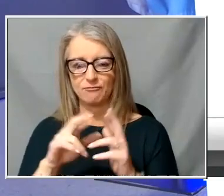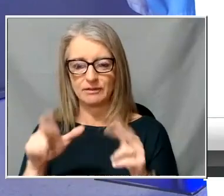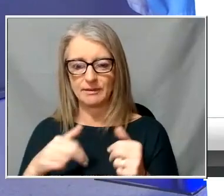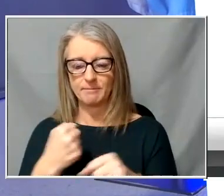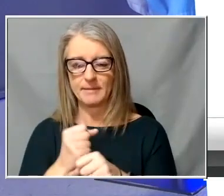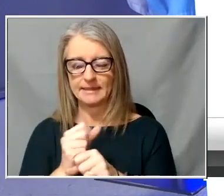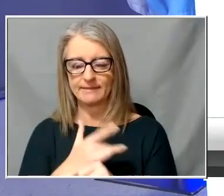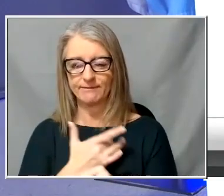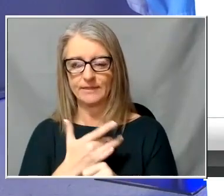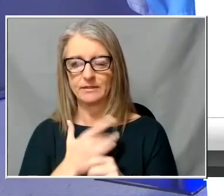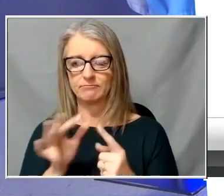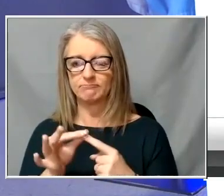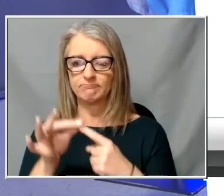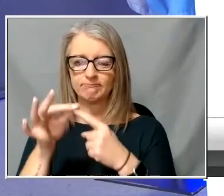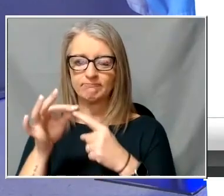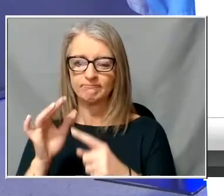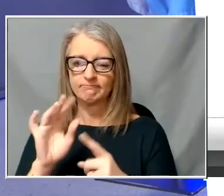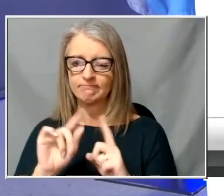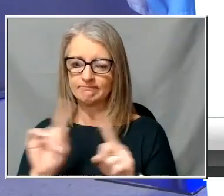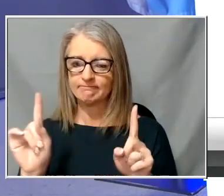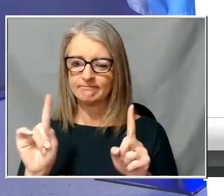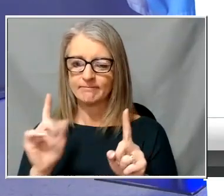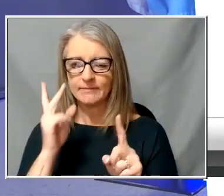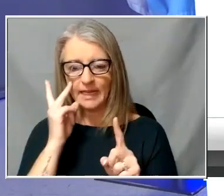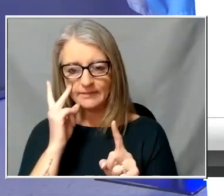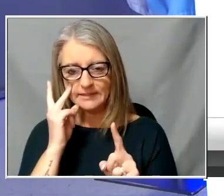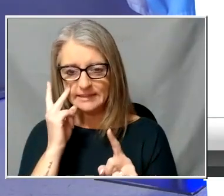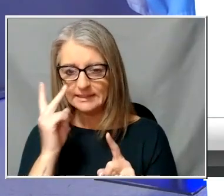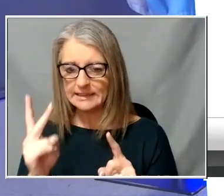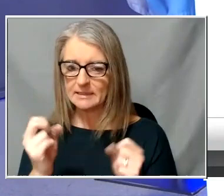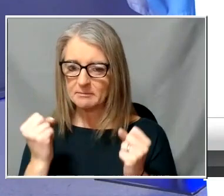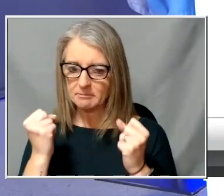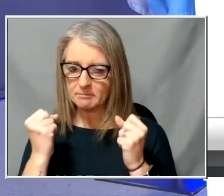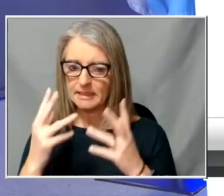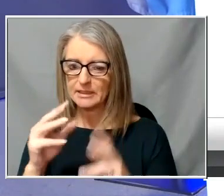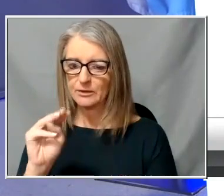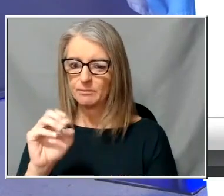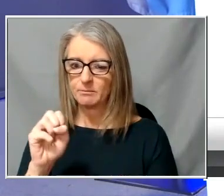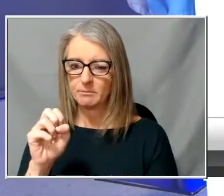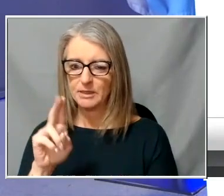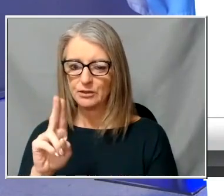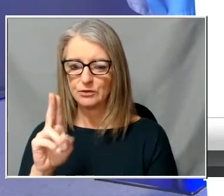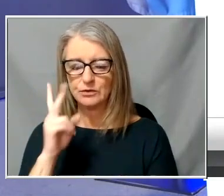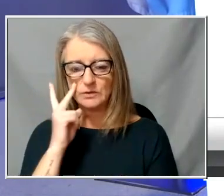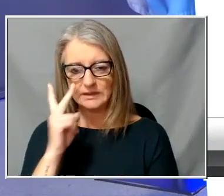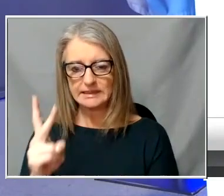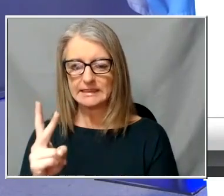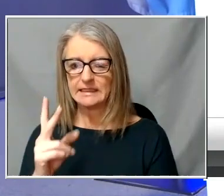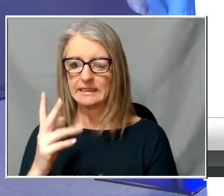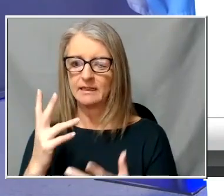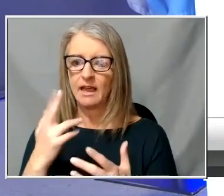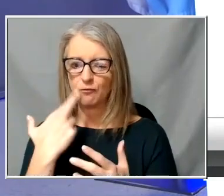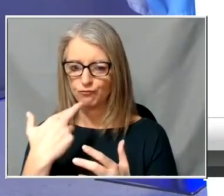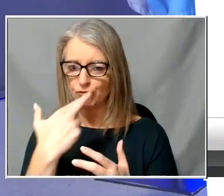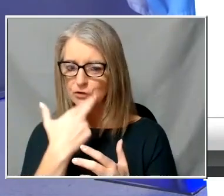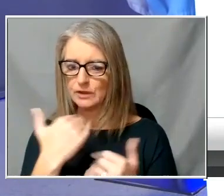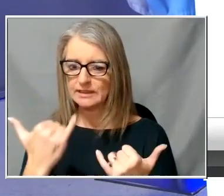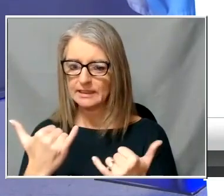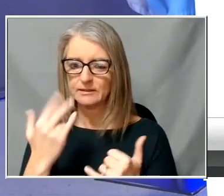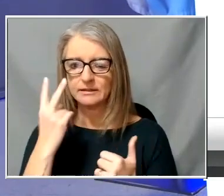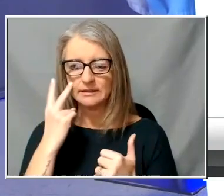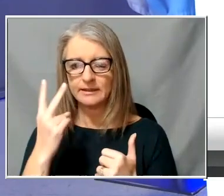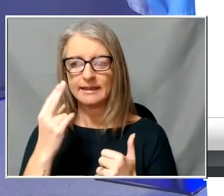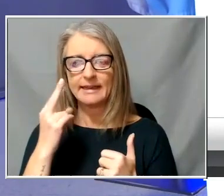feel special, different. I've seen it on I've seen it on menus at restaurants now. A roasted cauliflower for an entree, especially if you're vegetarian.